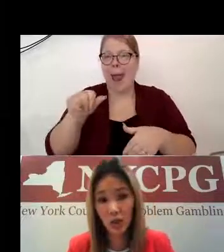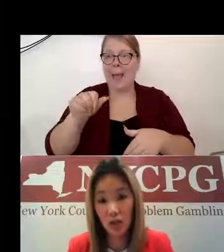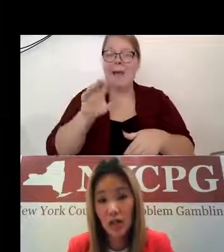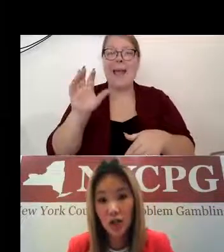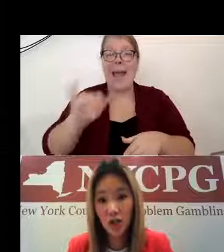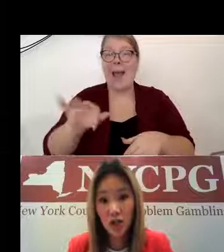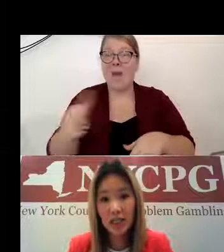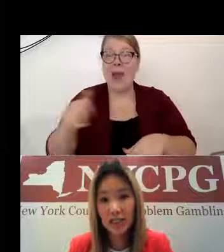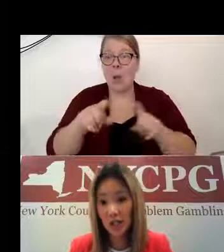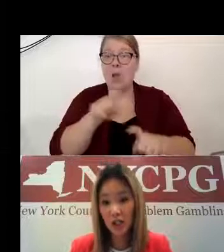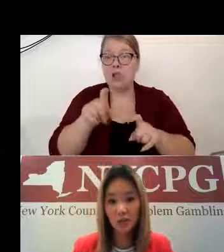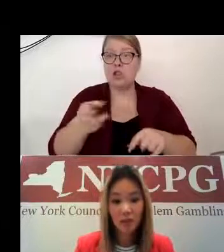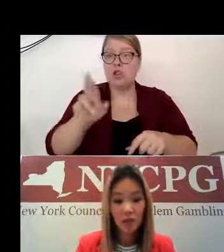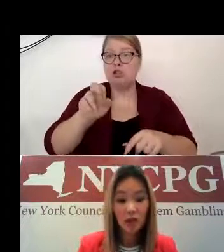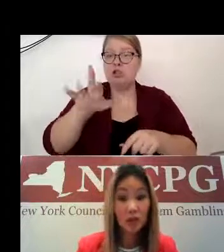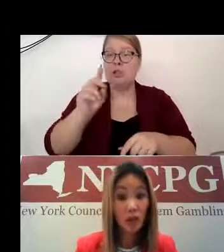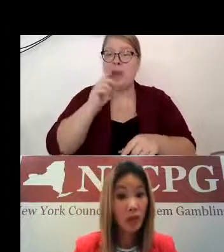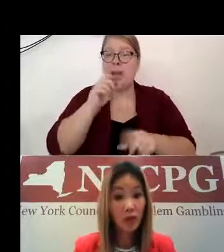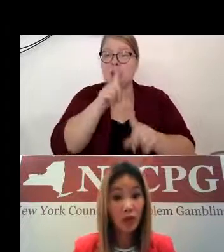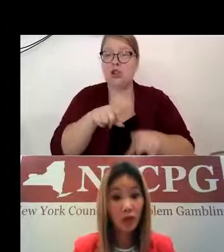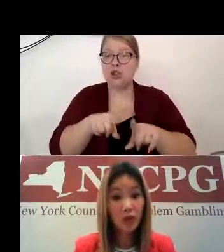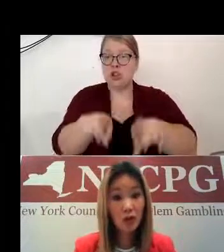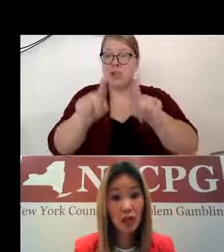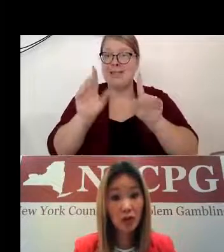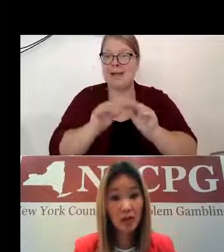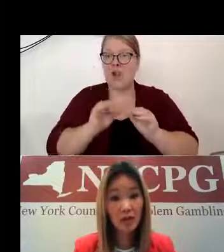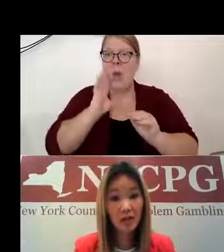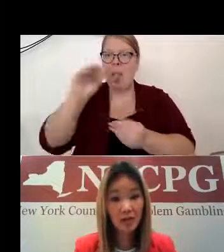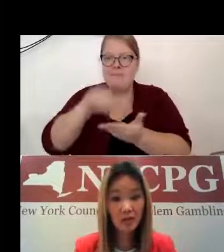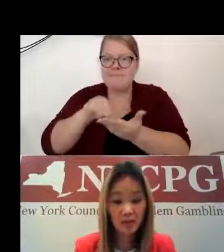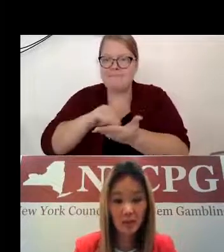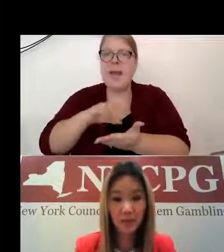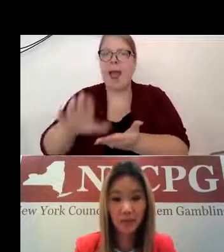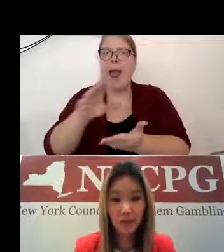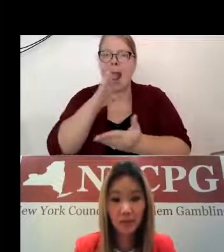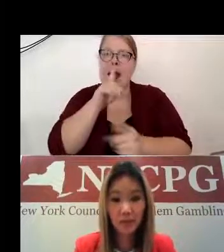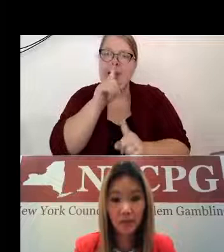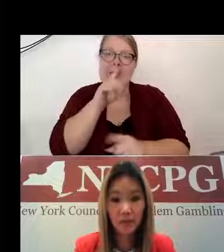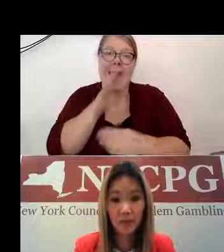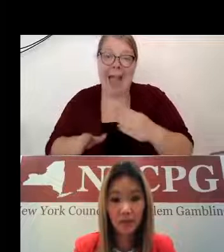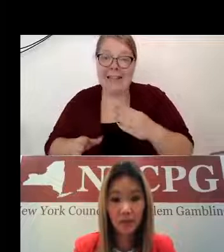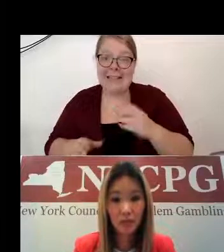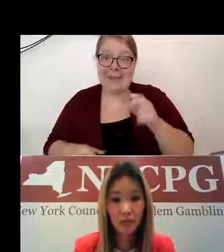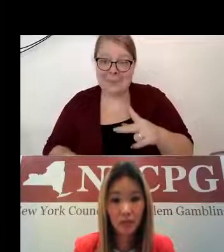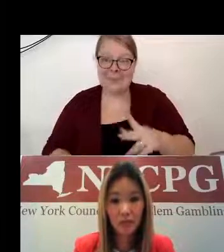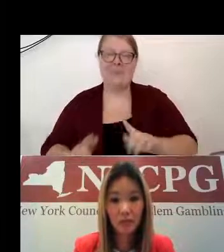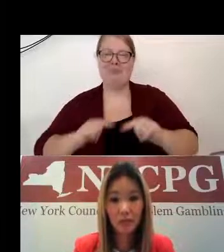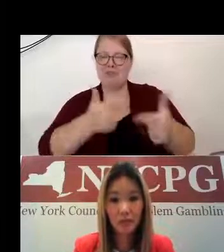get to during the session. So without further ado, Dr. Reed. Hi,